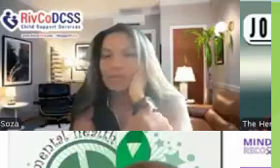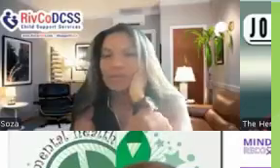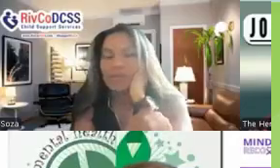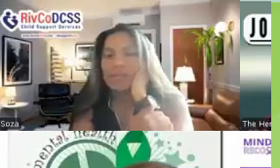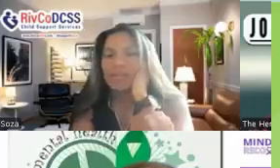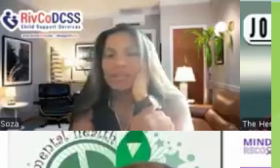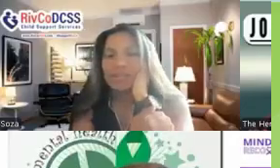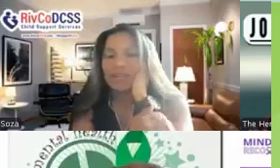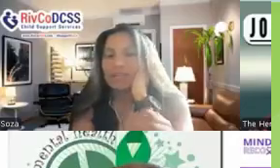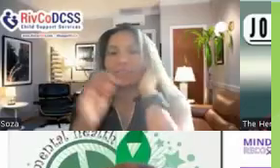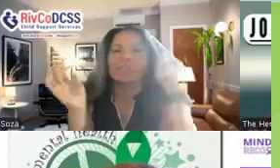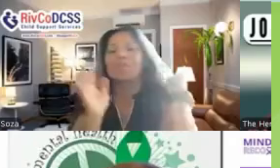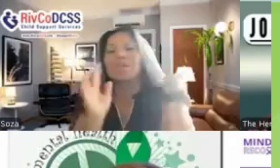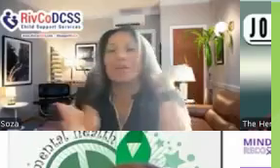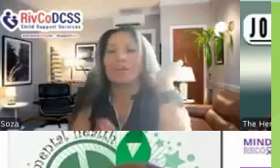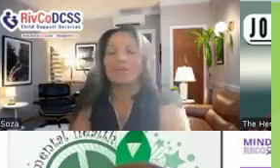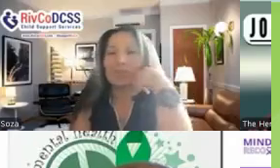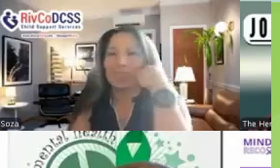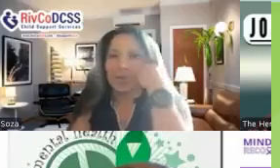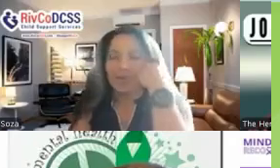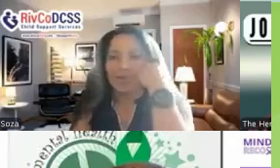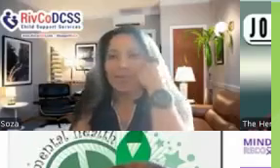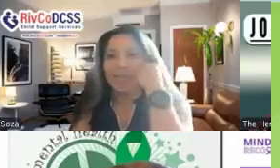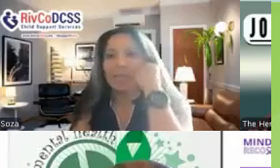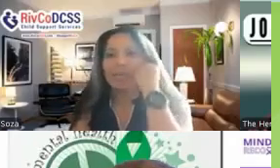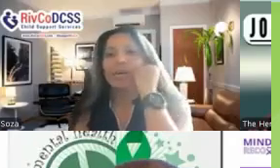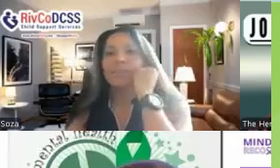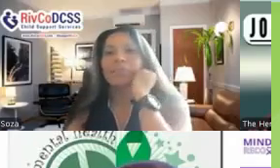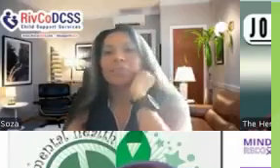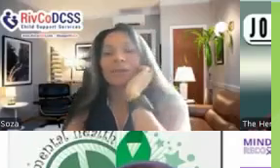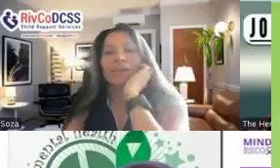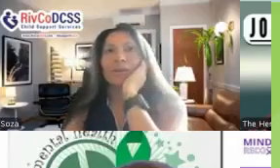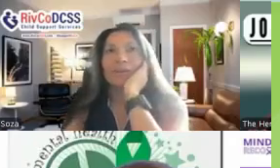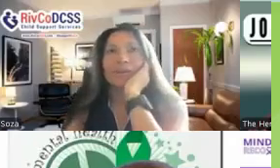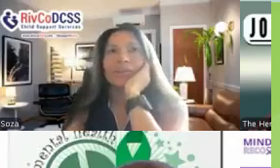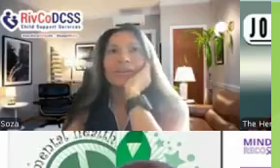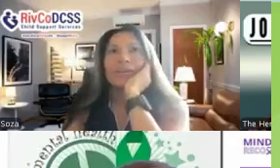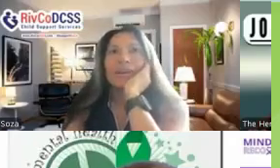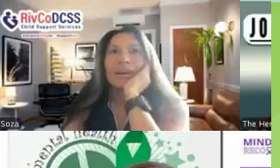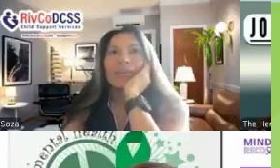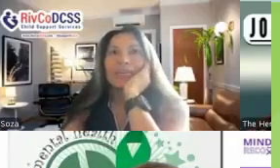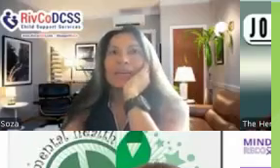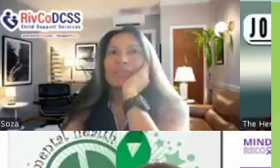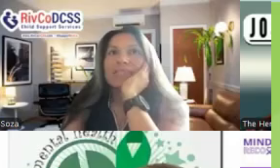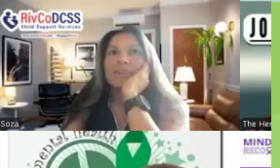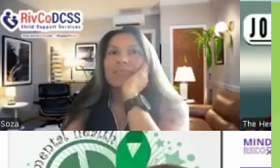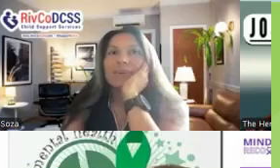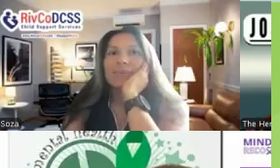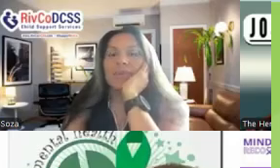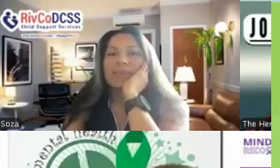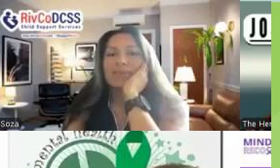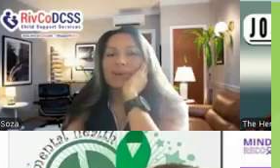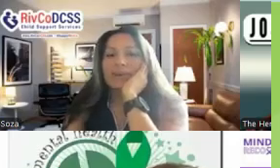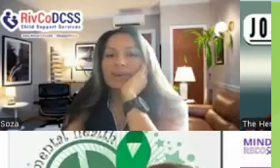happy that they got their haircuts, and they were like walking around showing everyone that they got a brand new haircut. And then, like I said, we have the